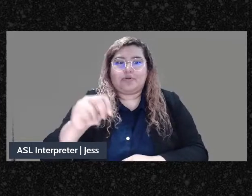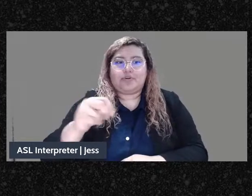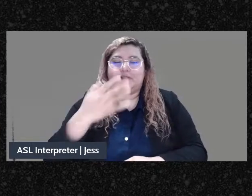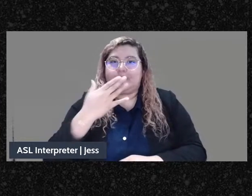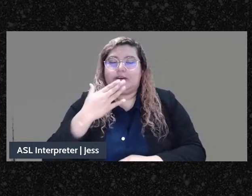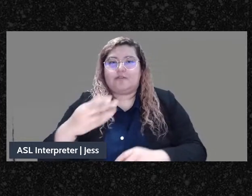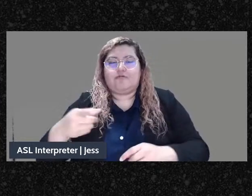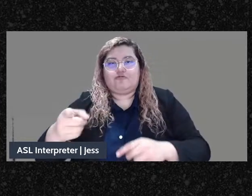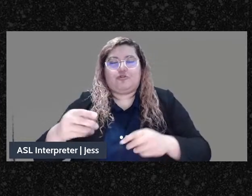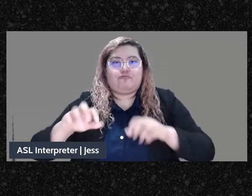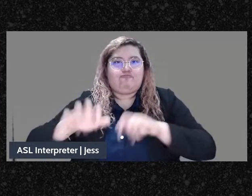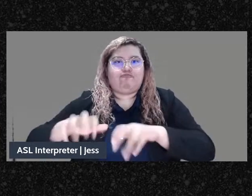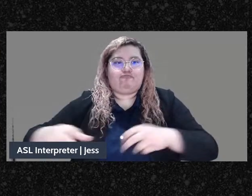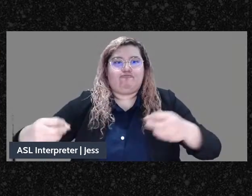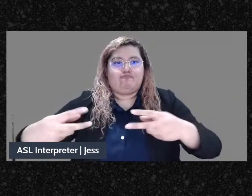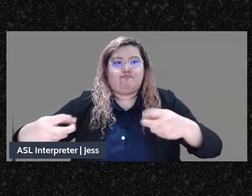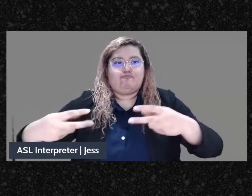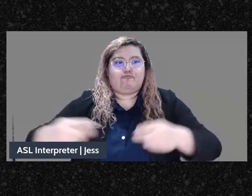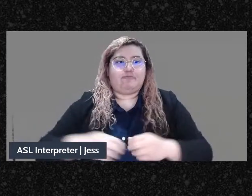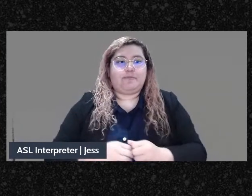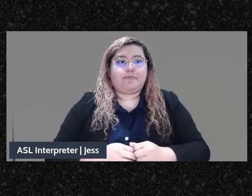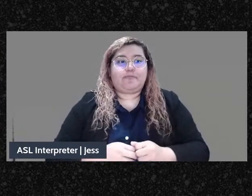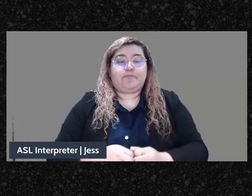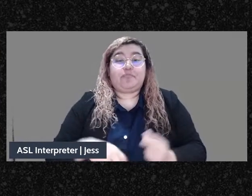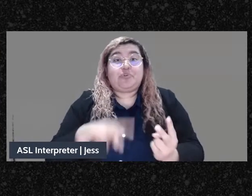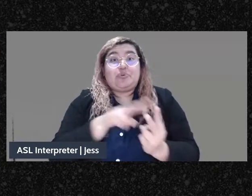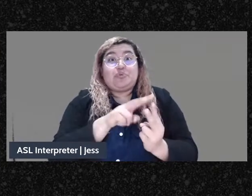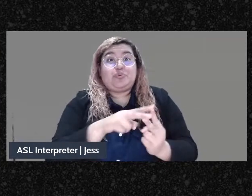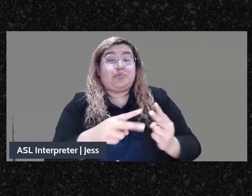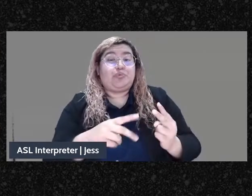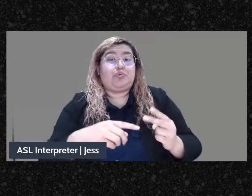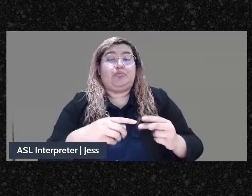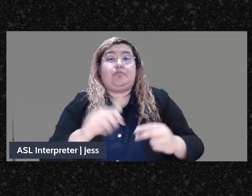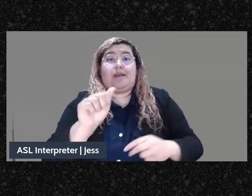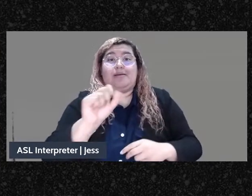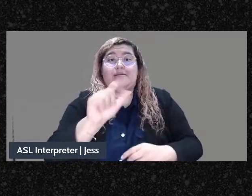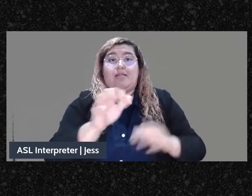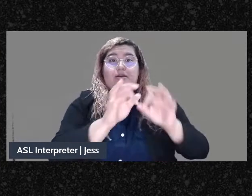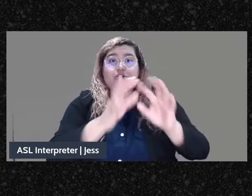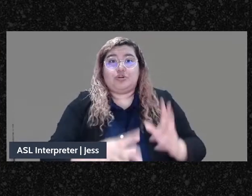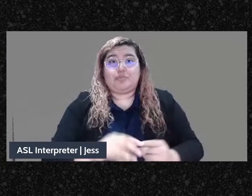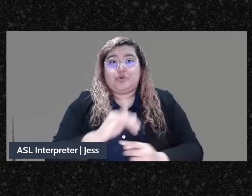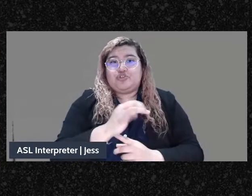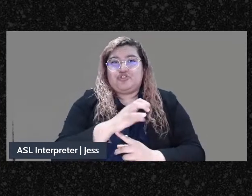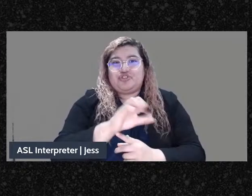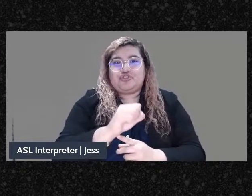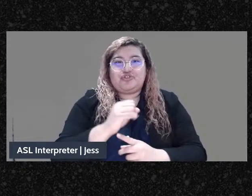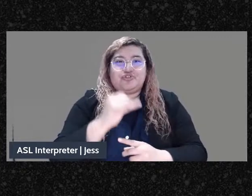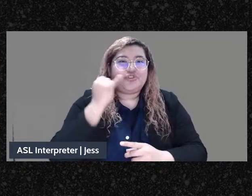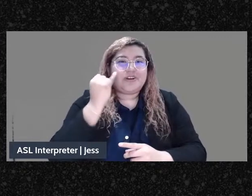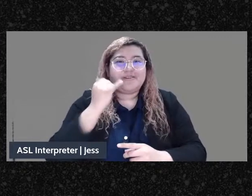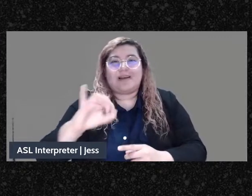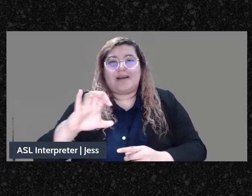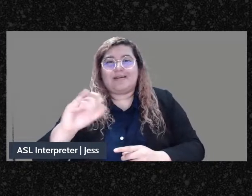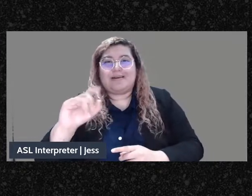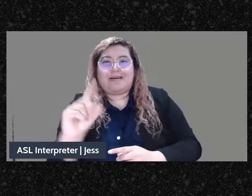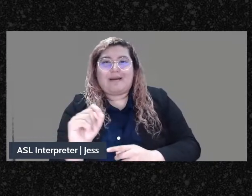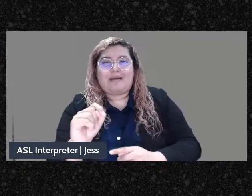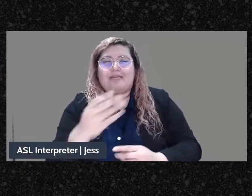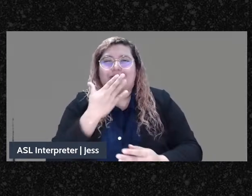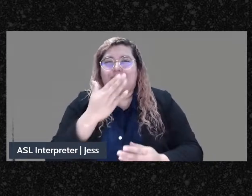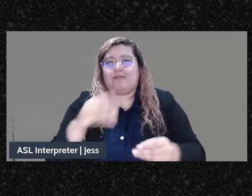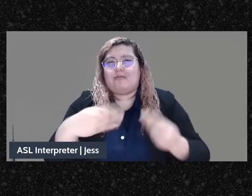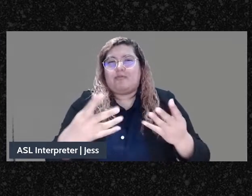Ganez. Thank you both for providing this essential service. Another thing we'll be doing tonight for accessibility is